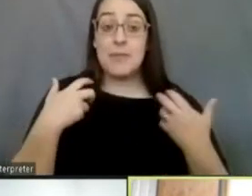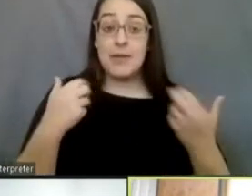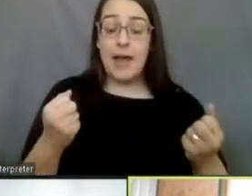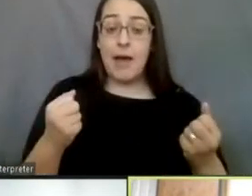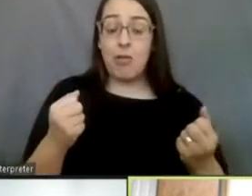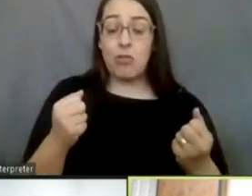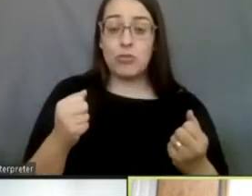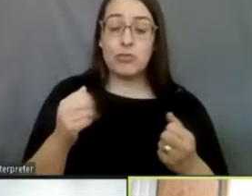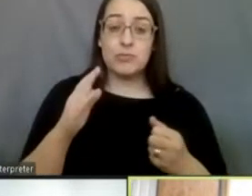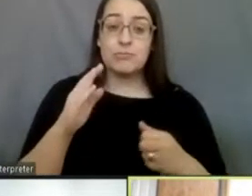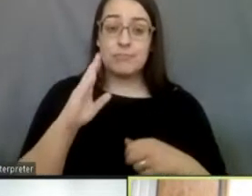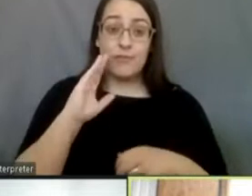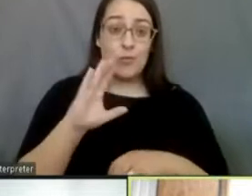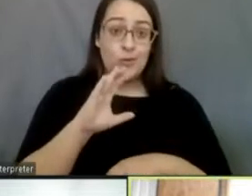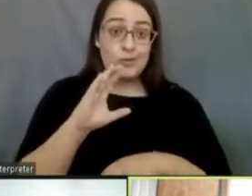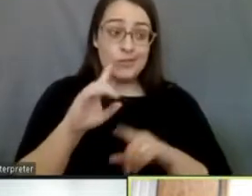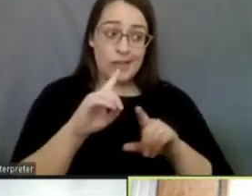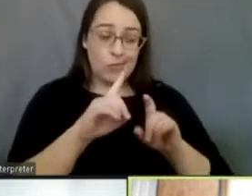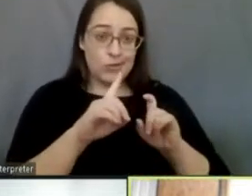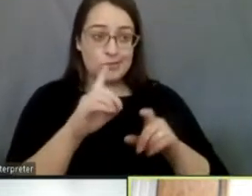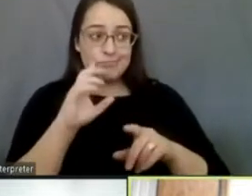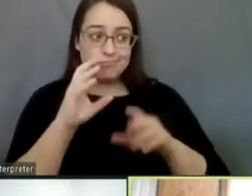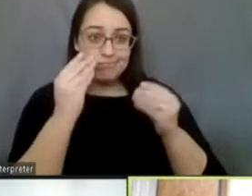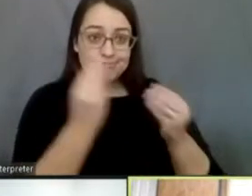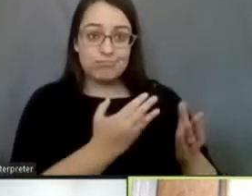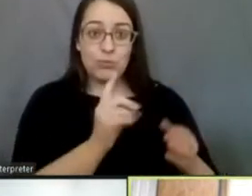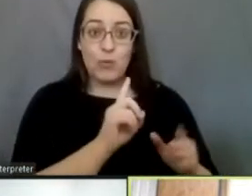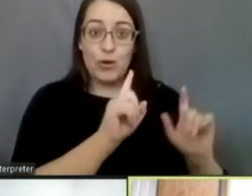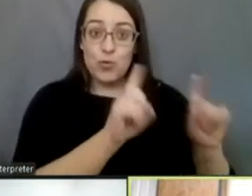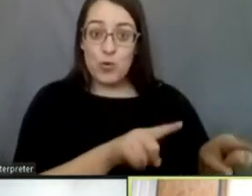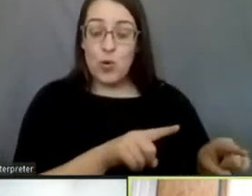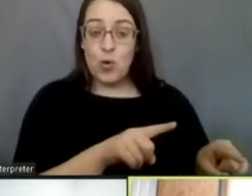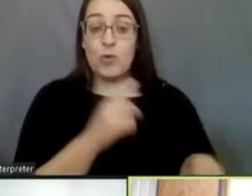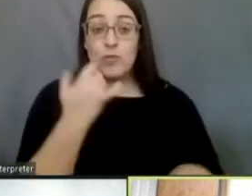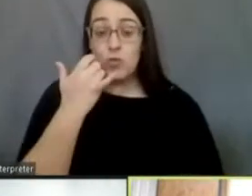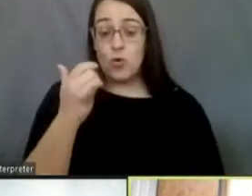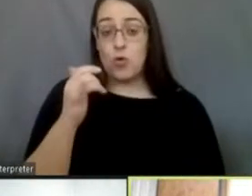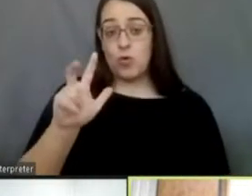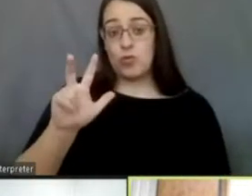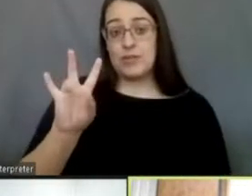for an appointment, and they will refer you to the drive-through testing center if you call